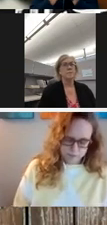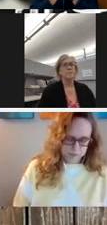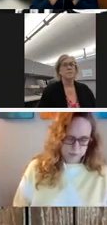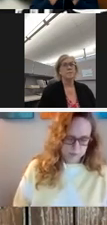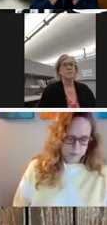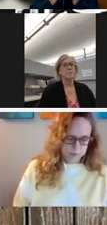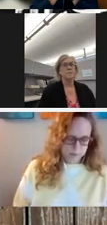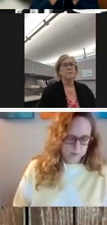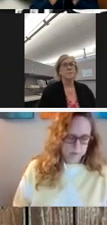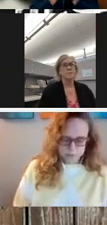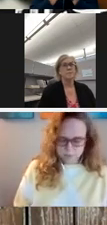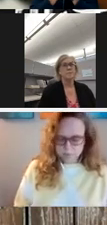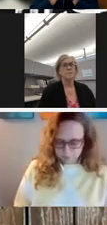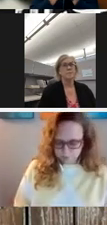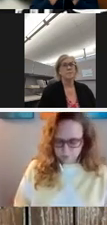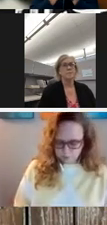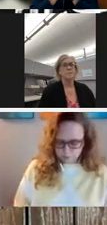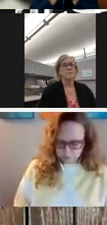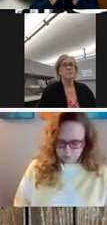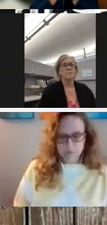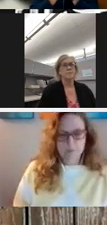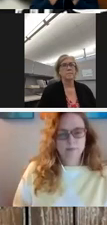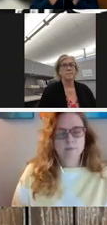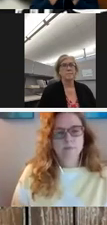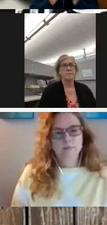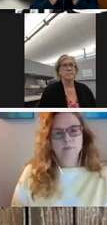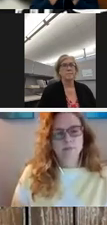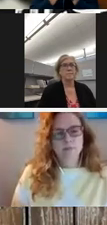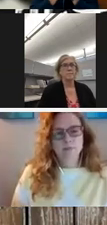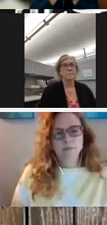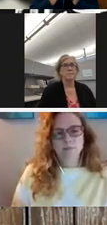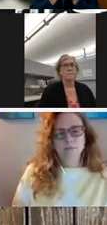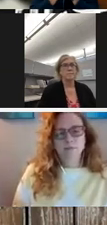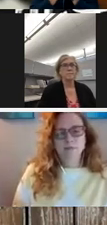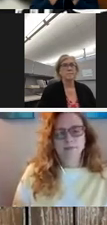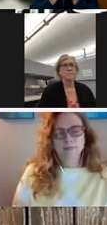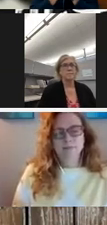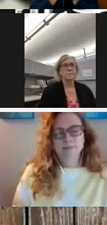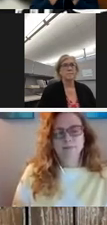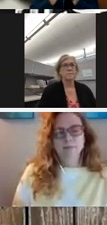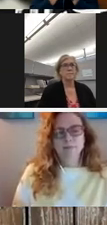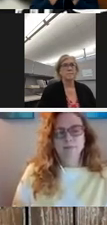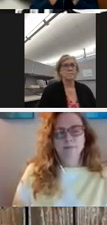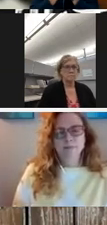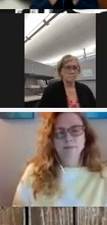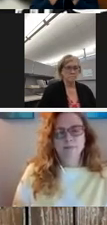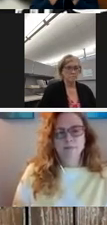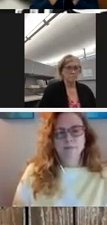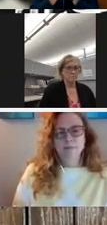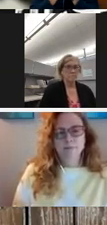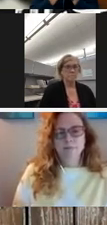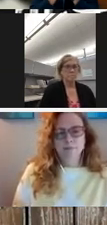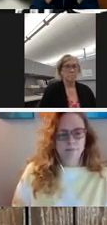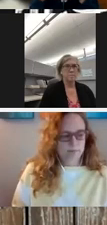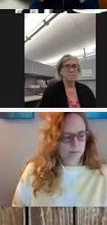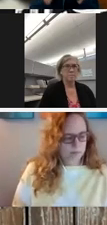other thing we're seeing a lot. Wim, you want to talk about some of the employer focuses that you can see